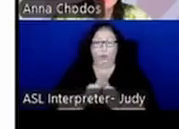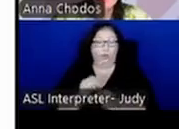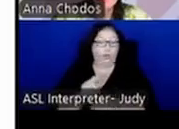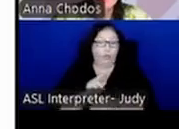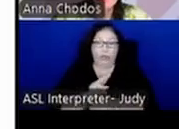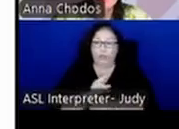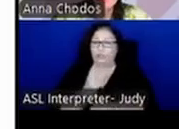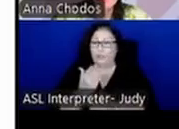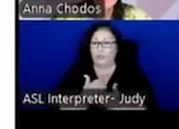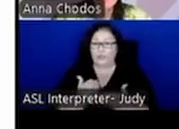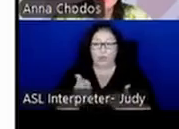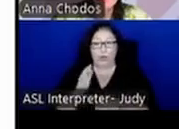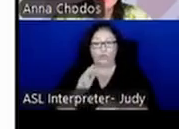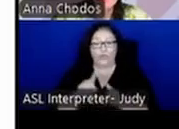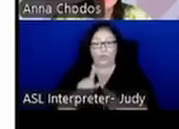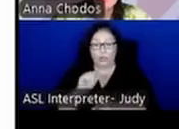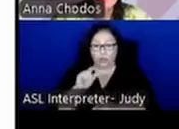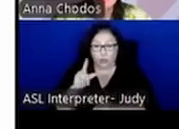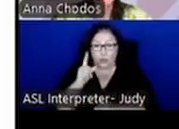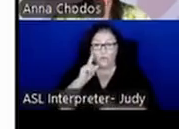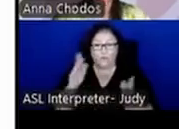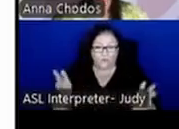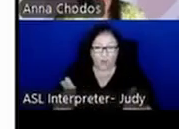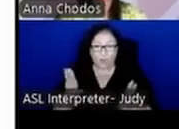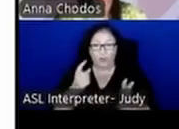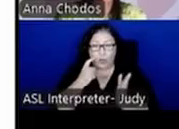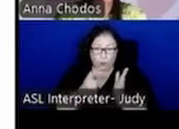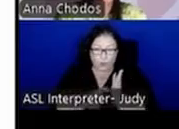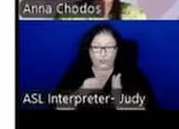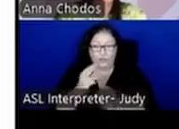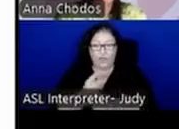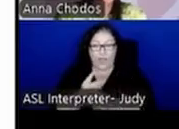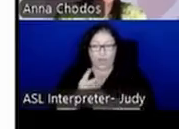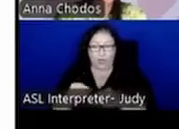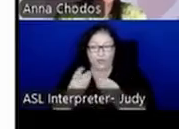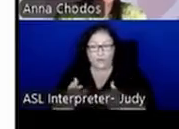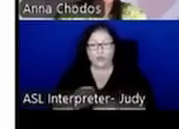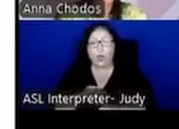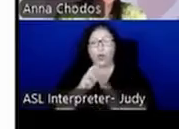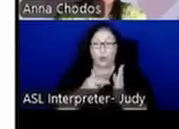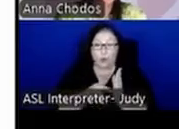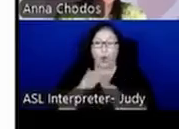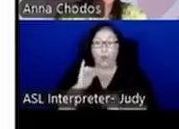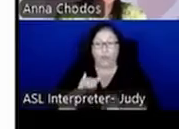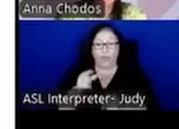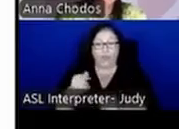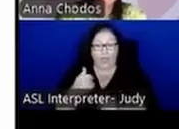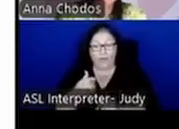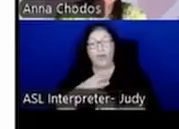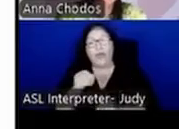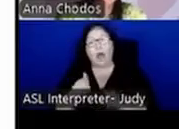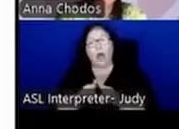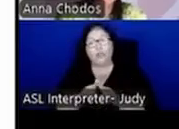for fostering recognition of caregivers, the role that caregivers play, but also lifting up our aging and